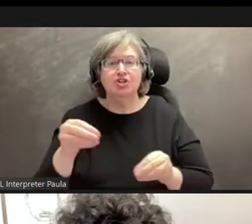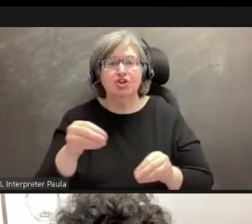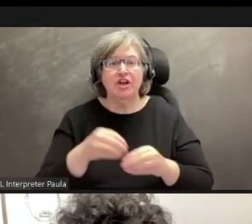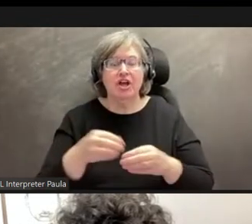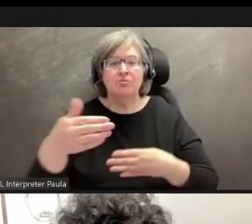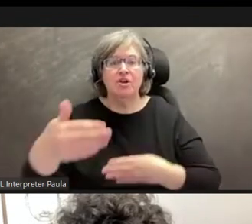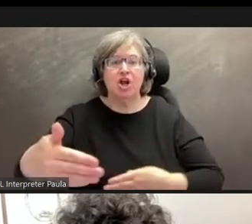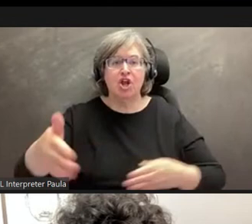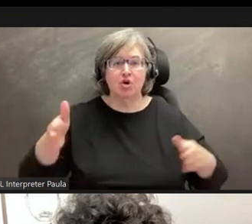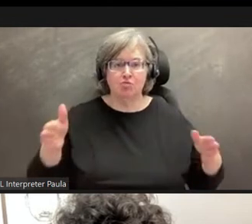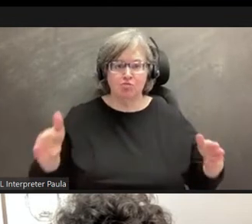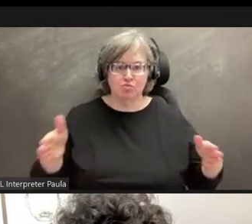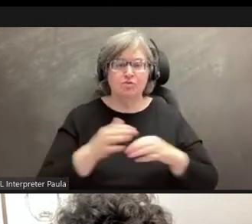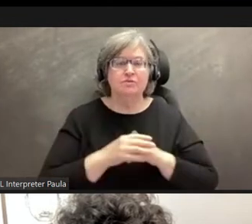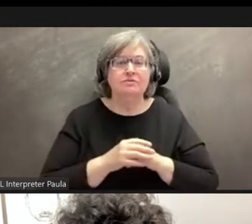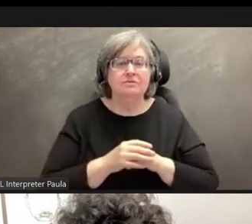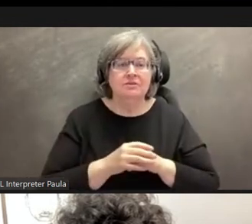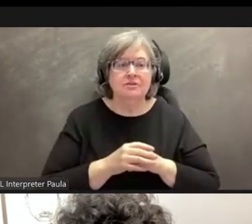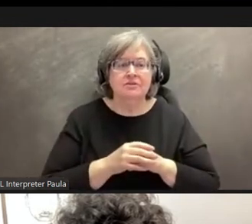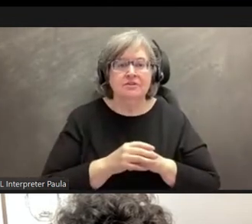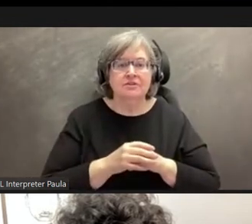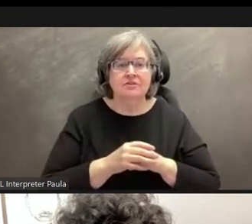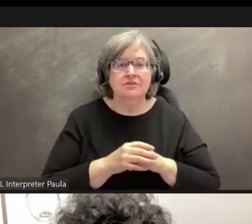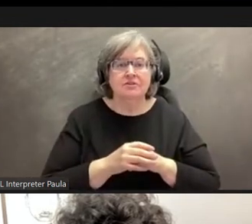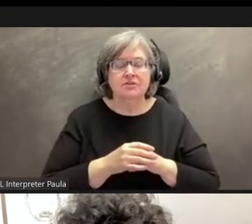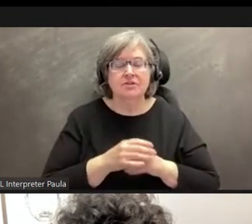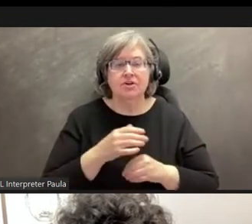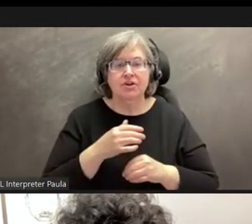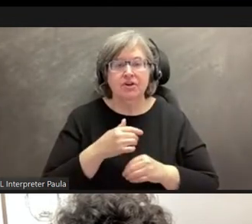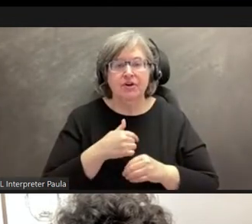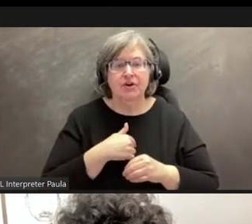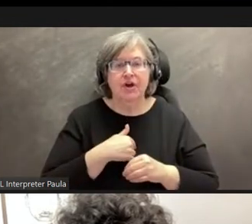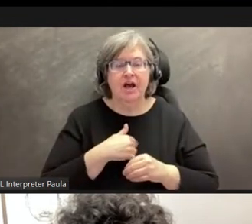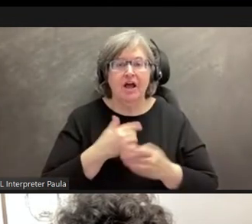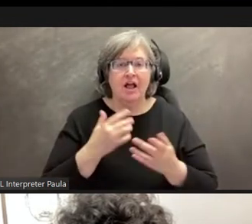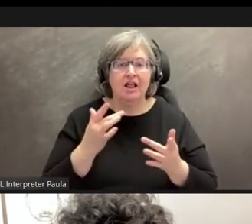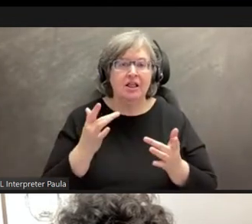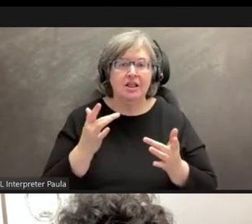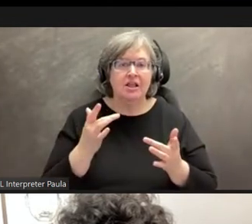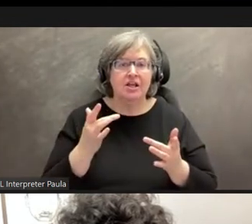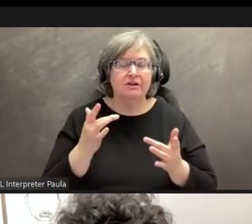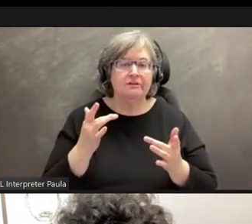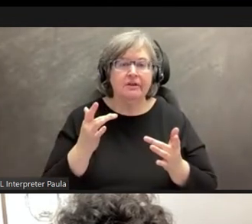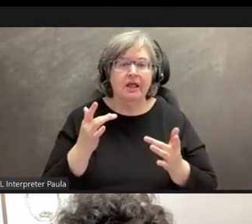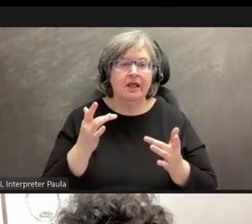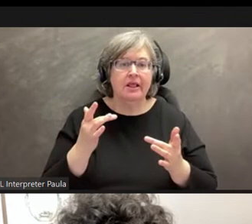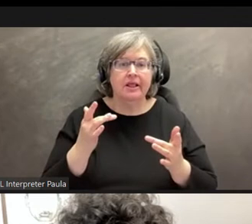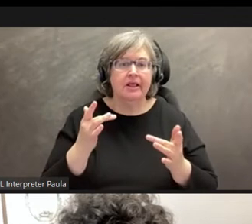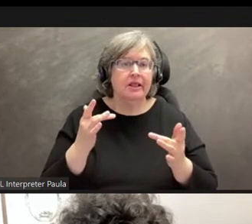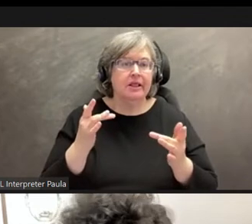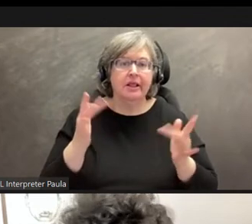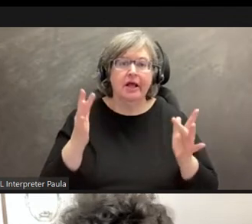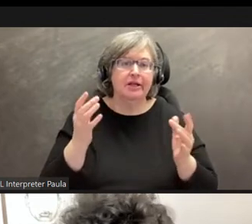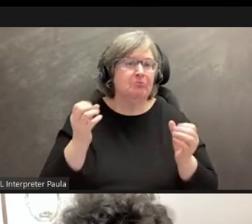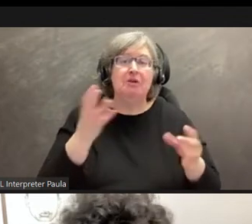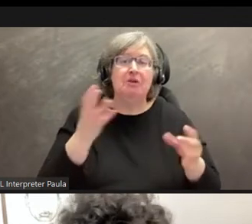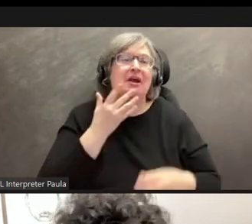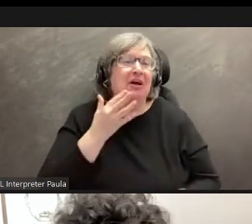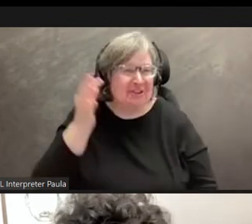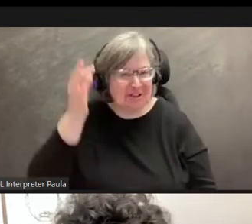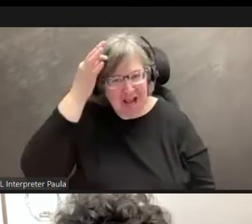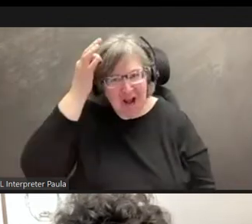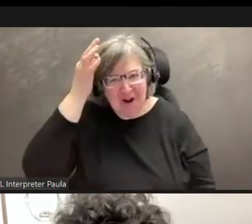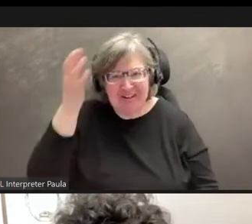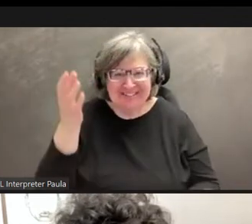chair, and I have light color, kind of multicolored hair,